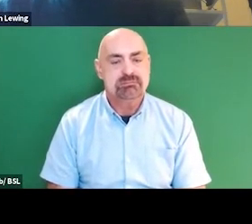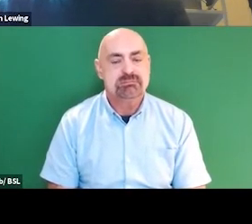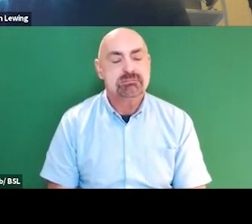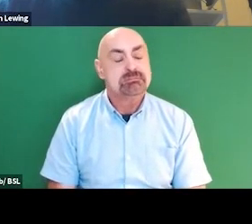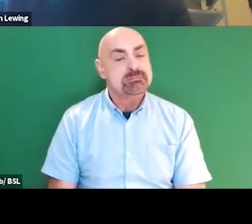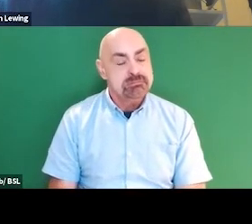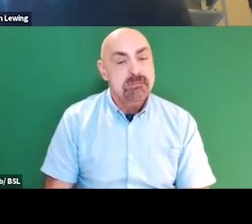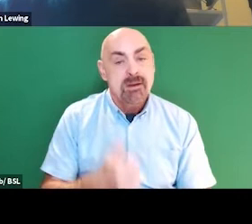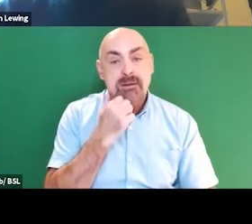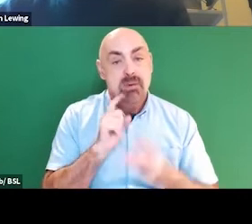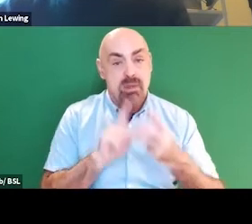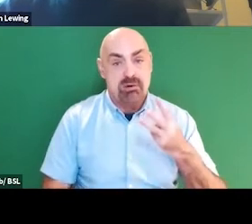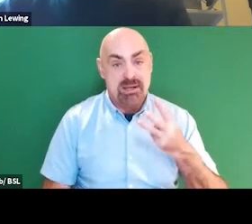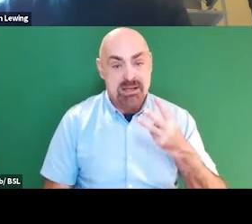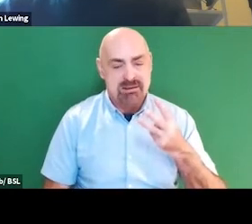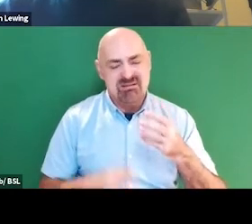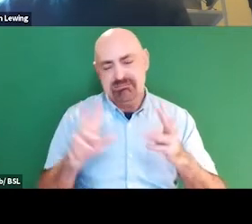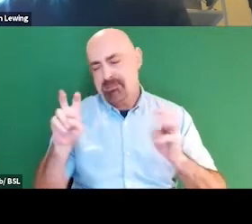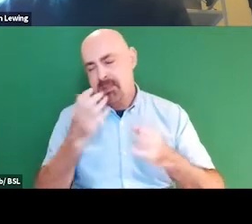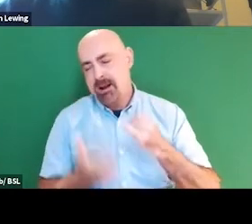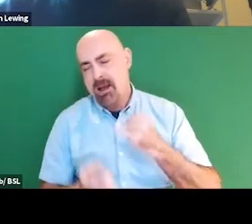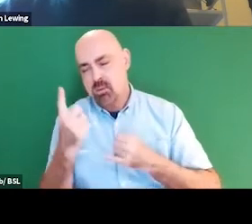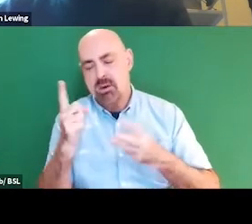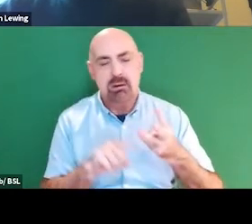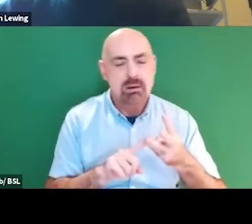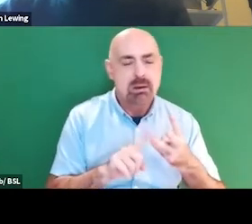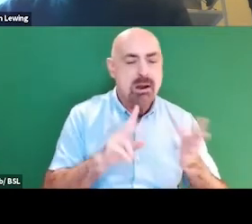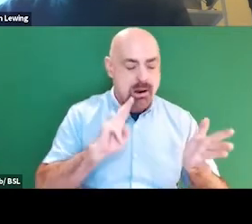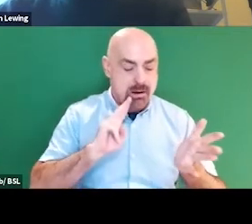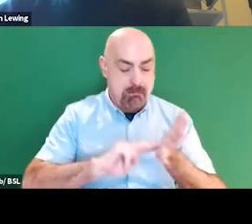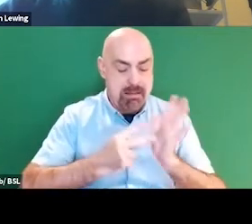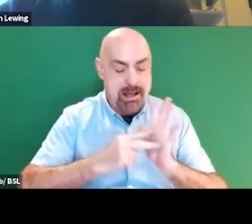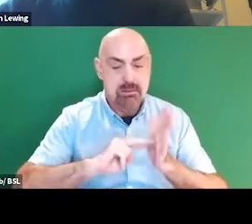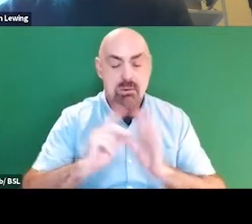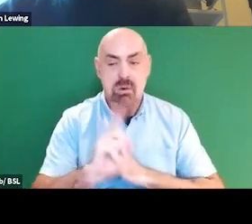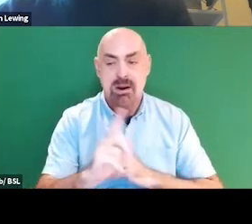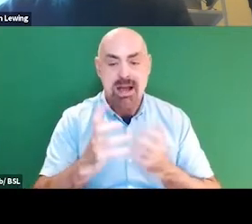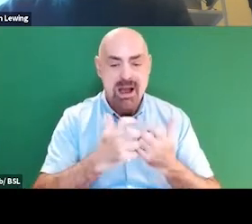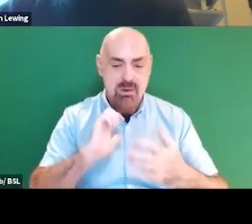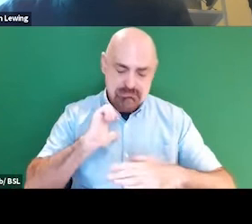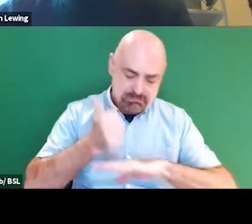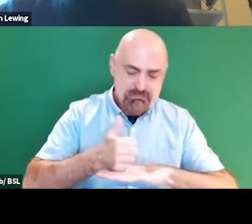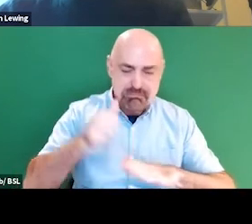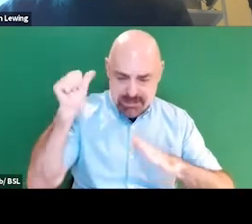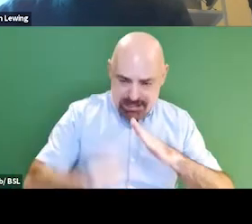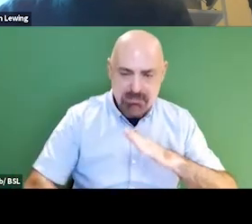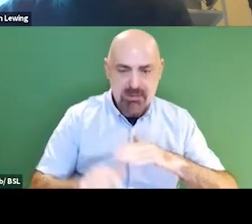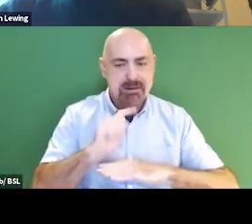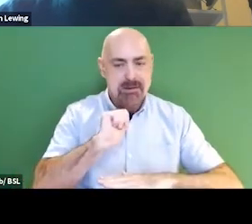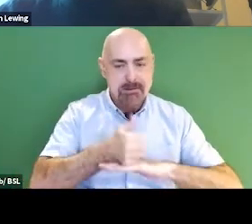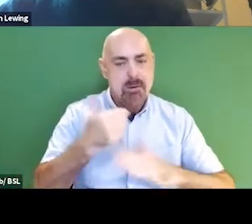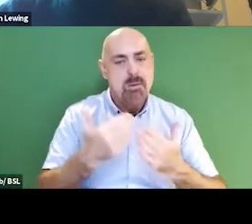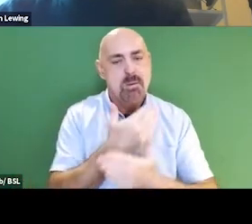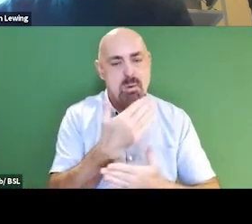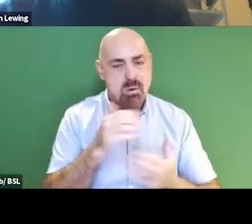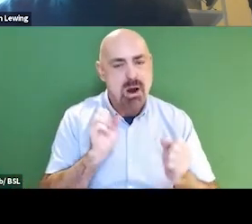Step 3 then, the final step, is planning for the implementation, the practical steps to implement the new